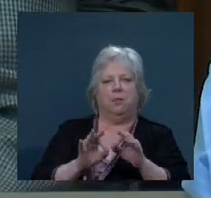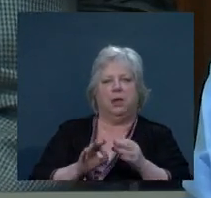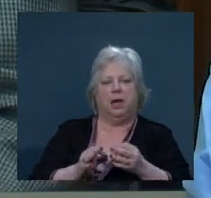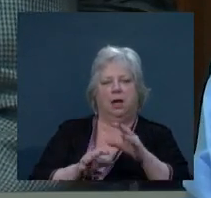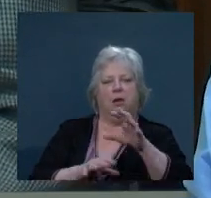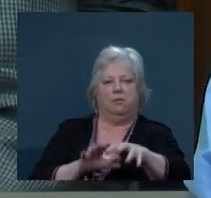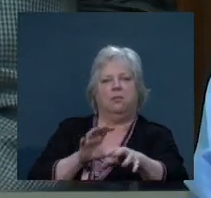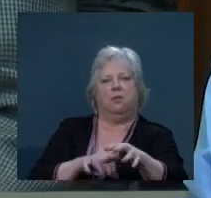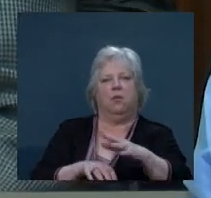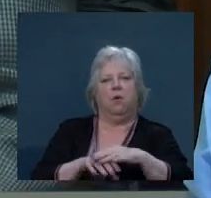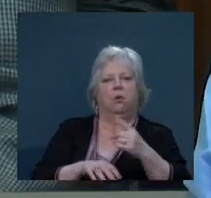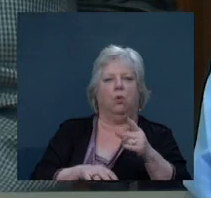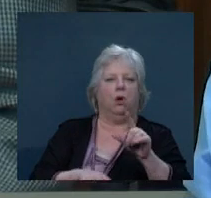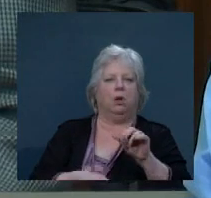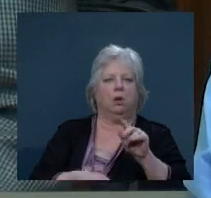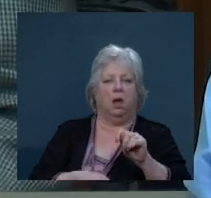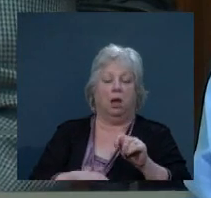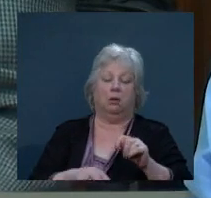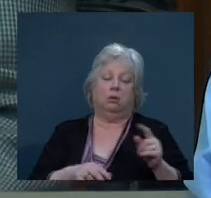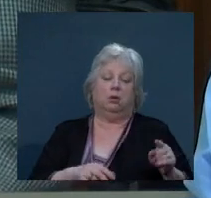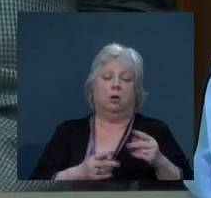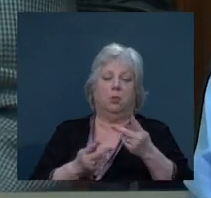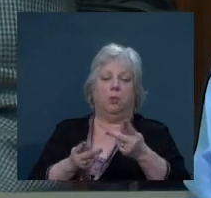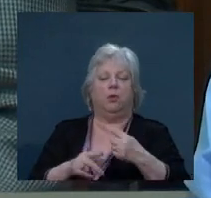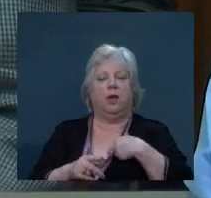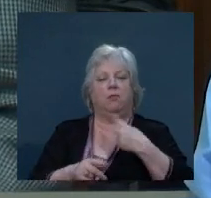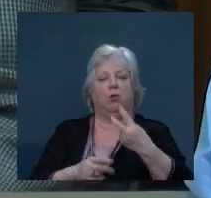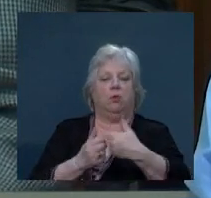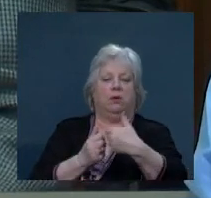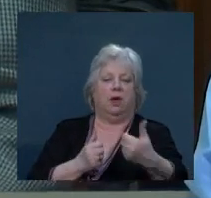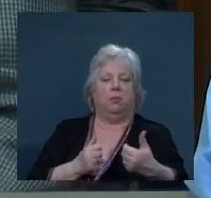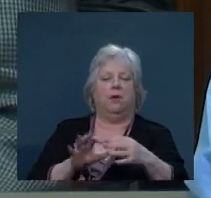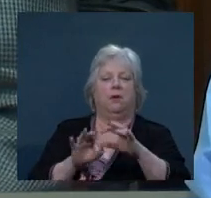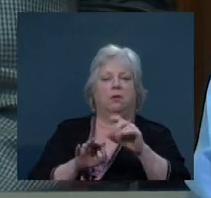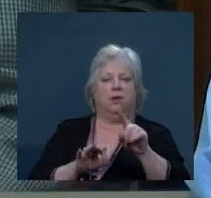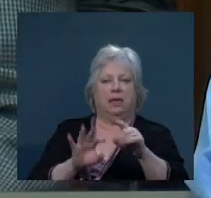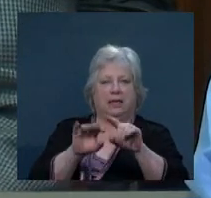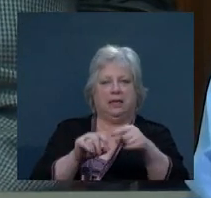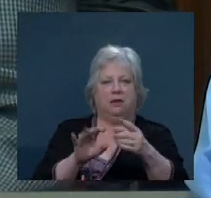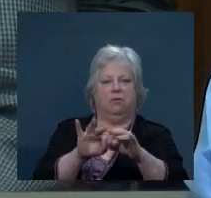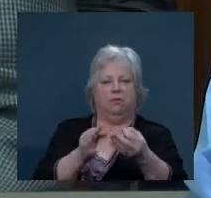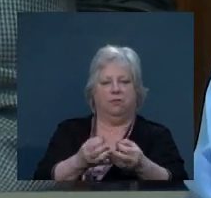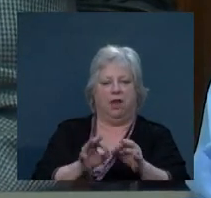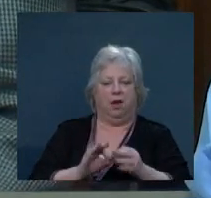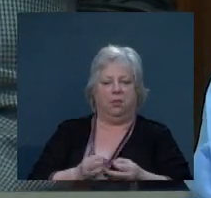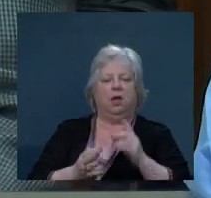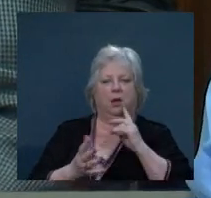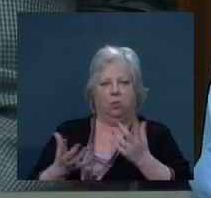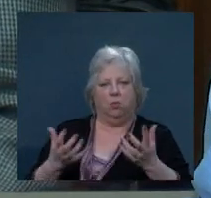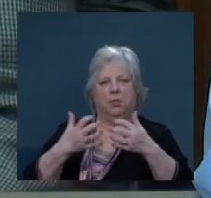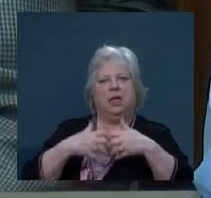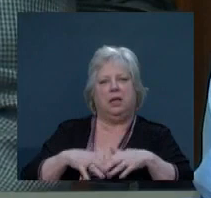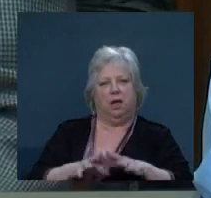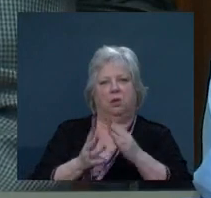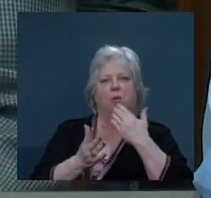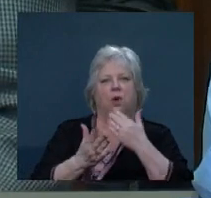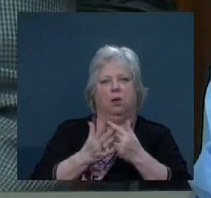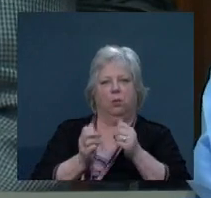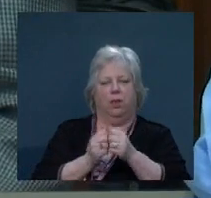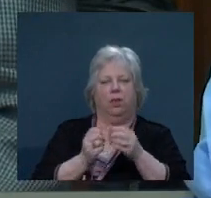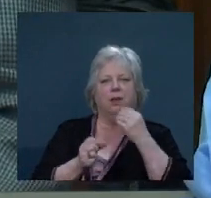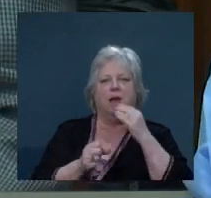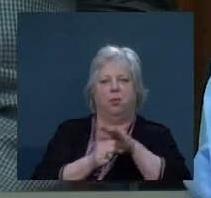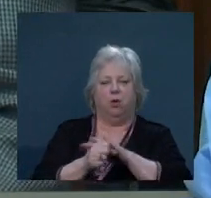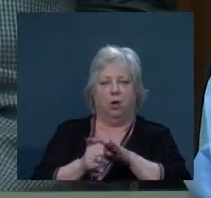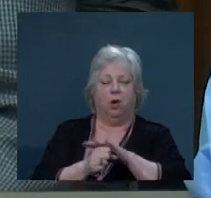lot. The proposal to have 2 separate single-family rental structures on this property will not be out of character with the neighborhood. Additionally,